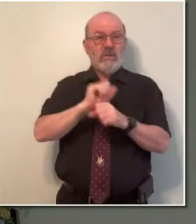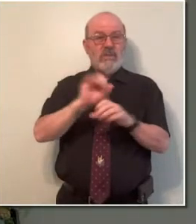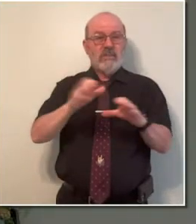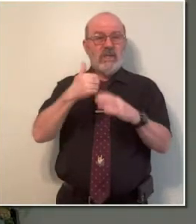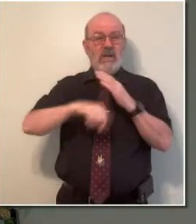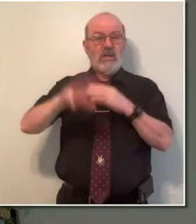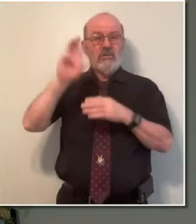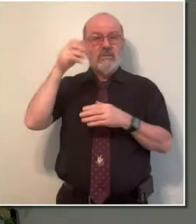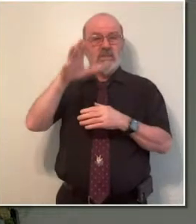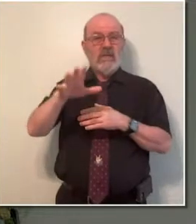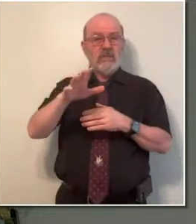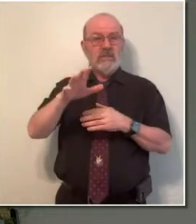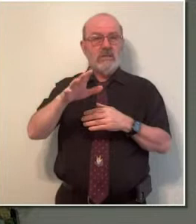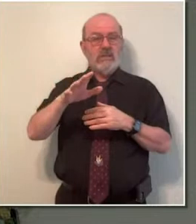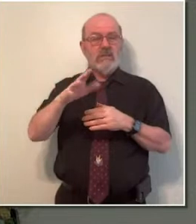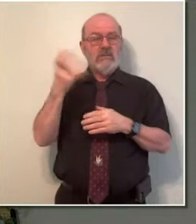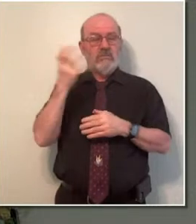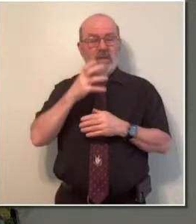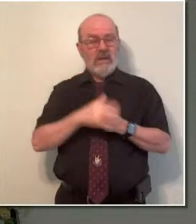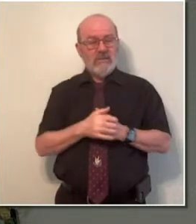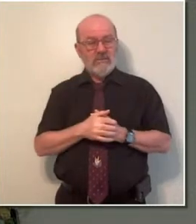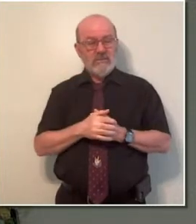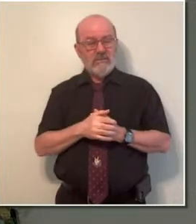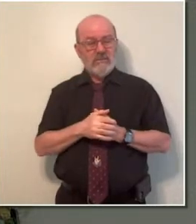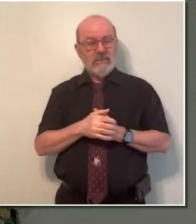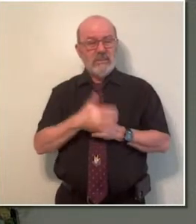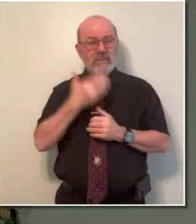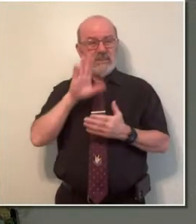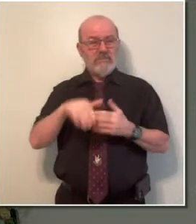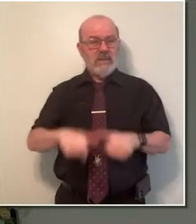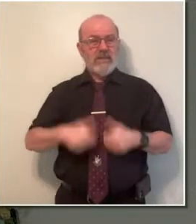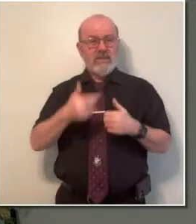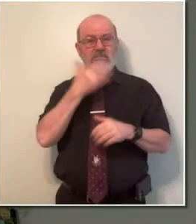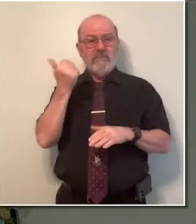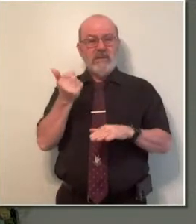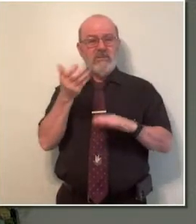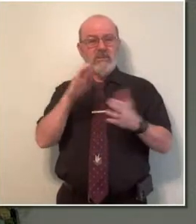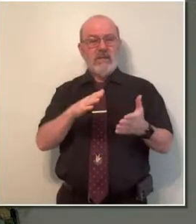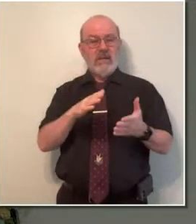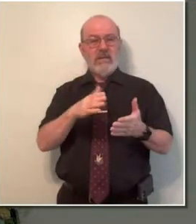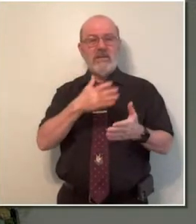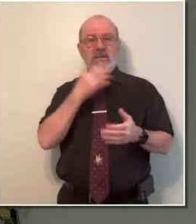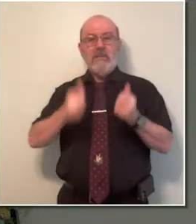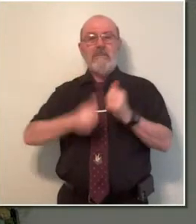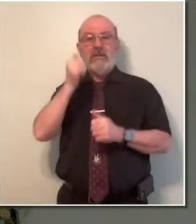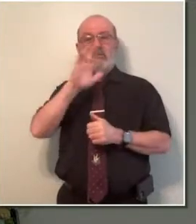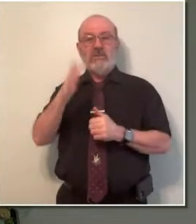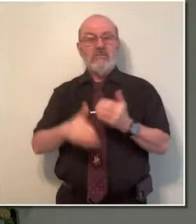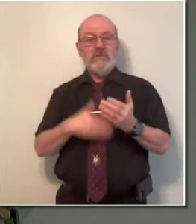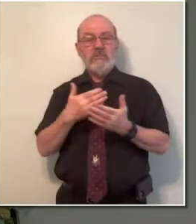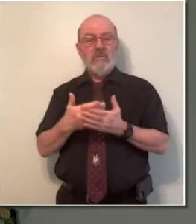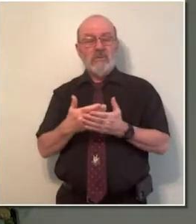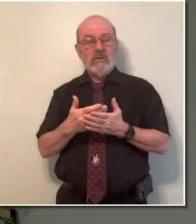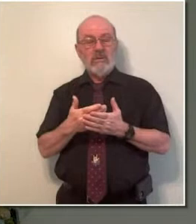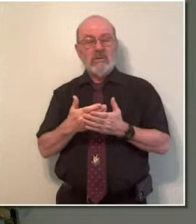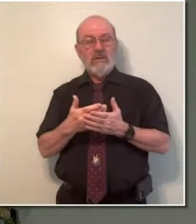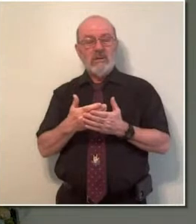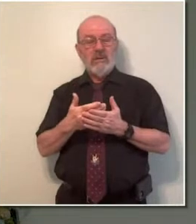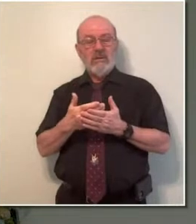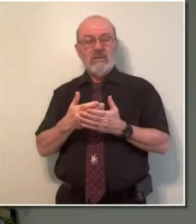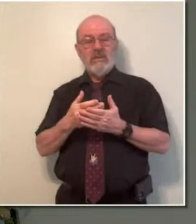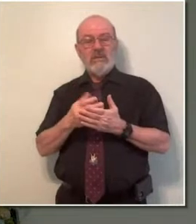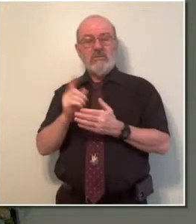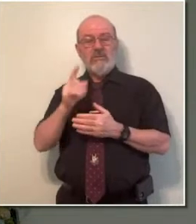sun. Wow, it's bad to live, better to die, best you'd never been born. That's where the searching